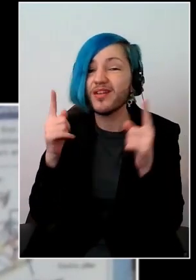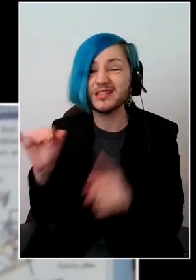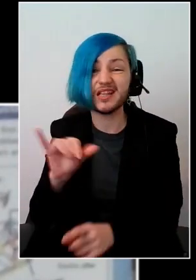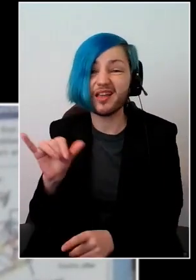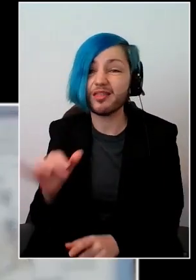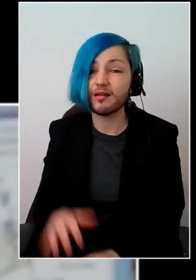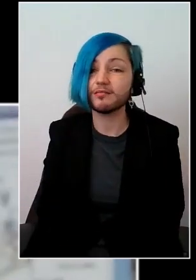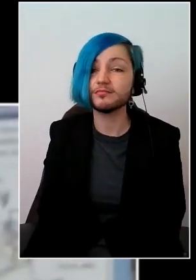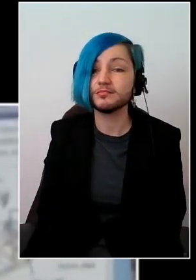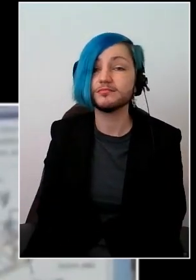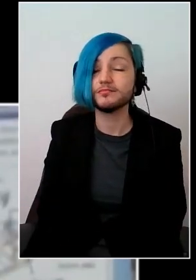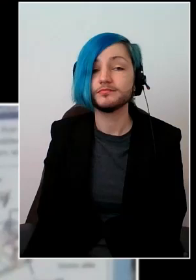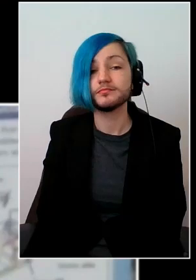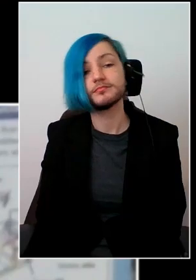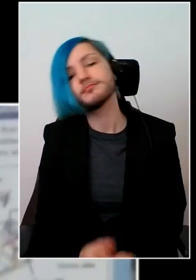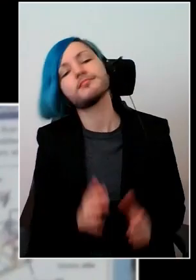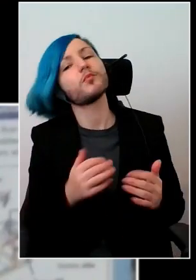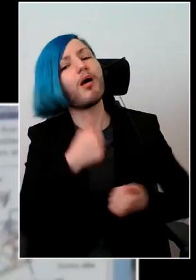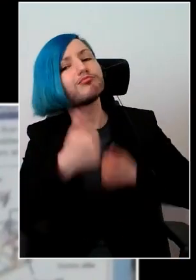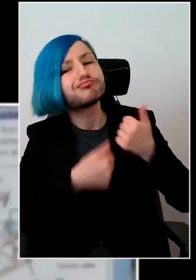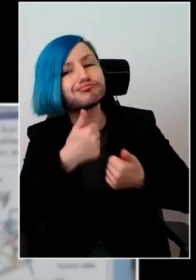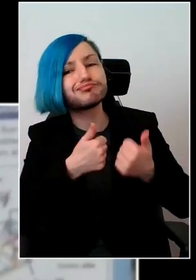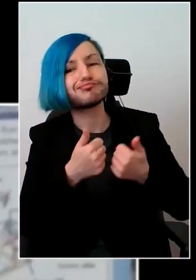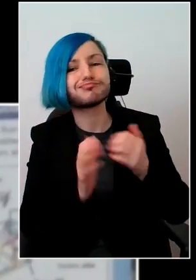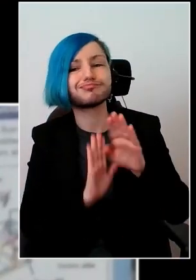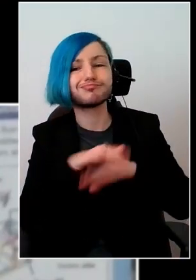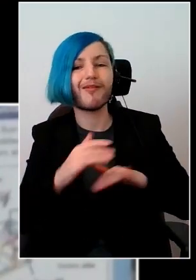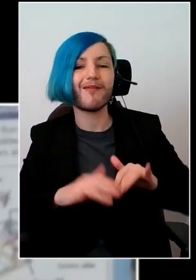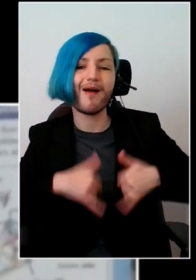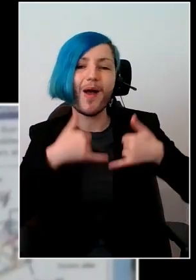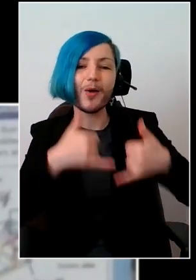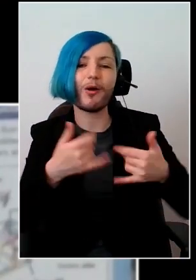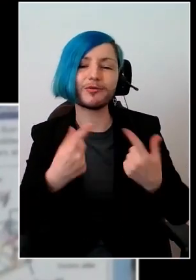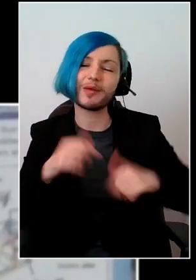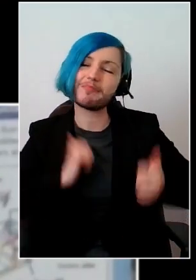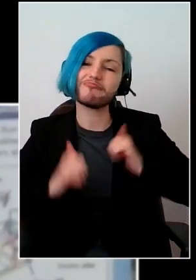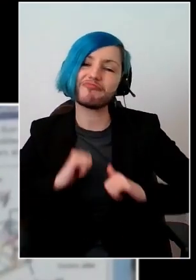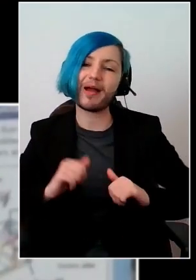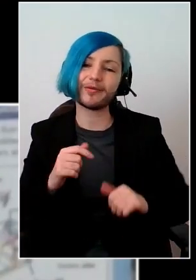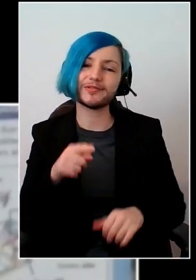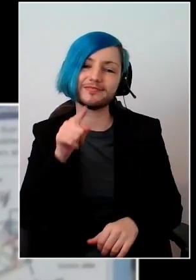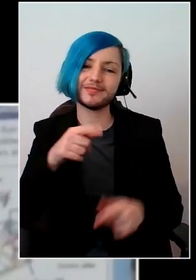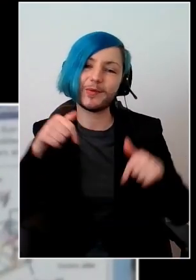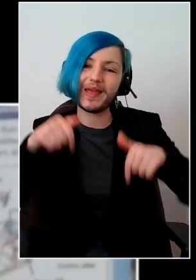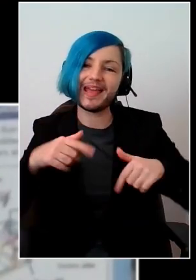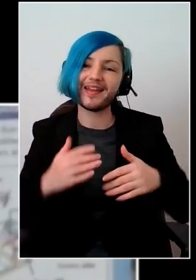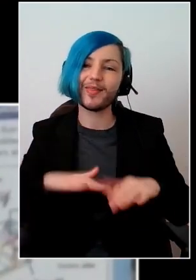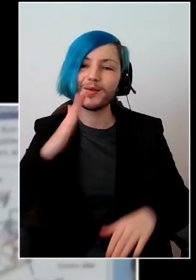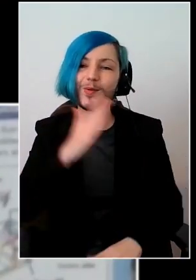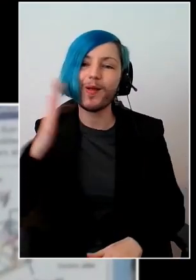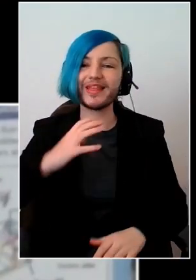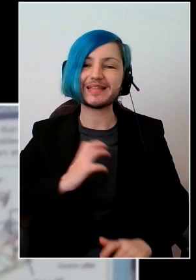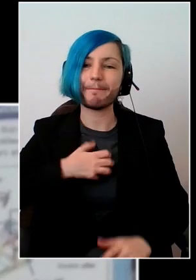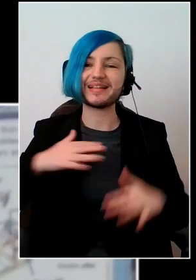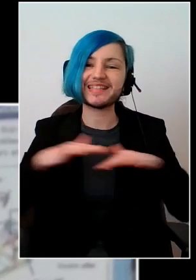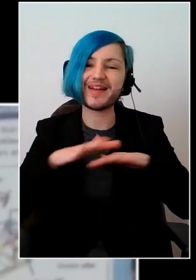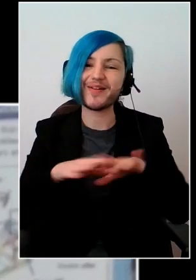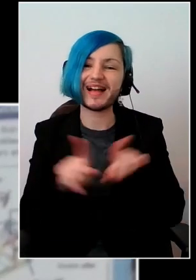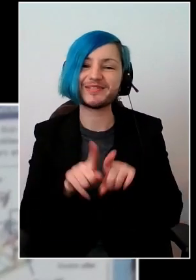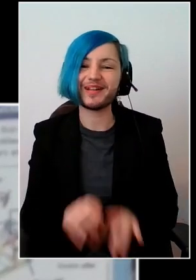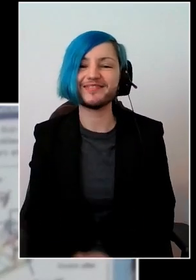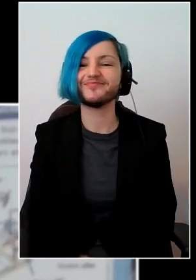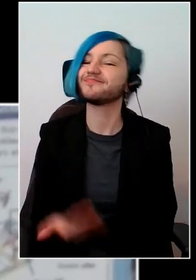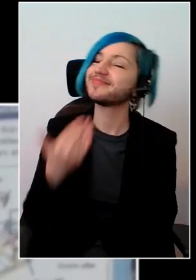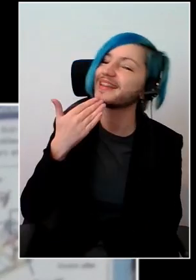Well done on achieving the award, and we're very proud to have you here in the North East Ambassador Network as well. Thank you very much.